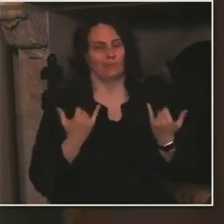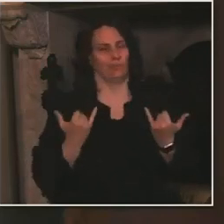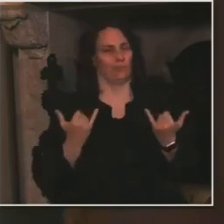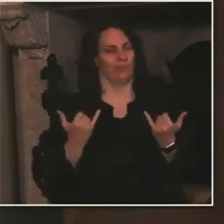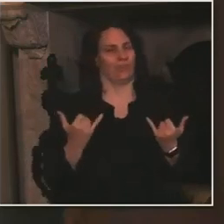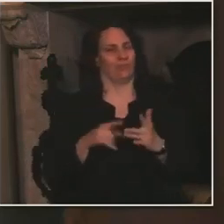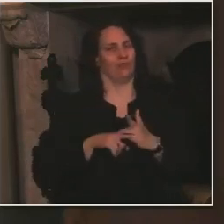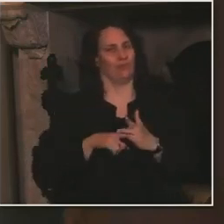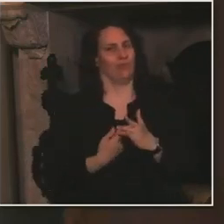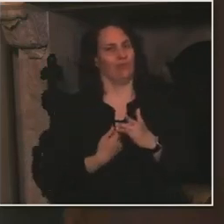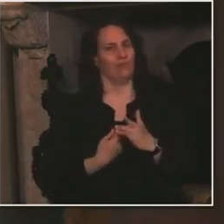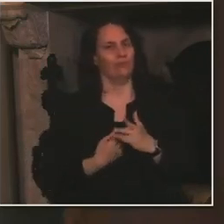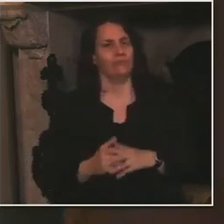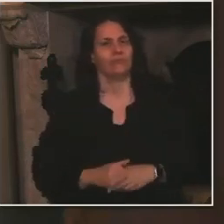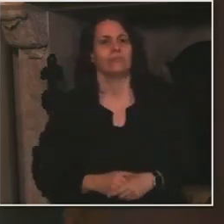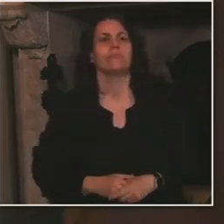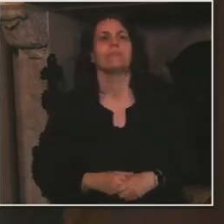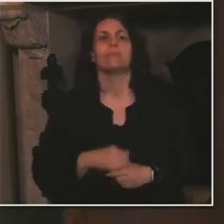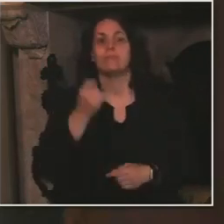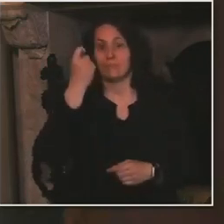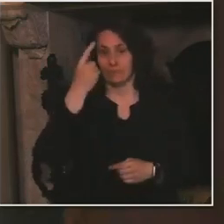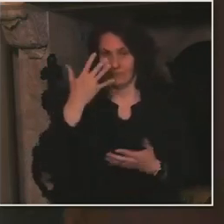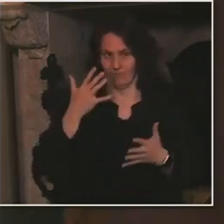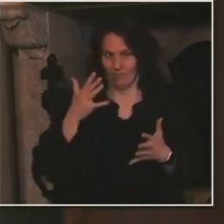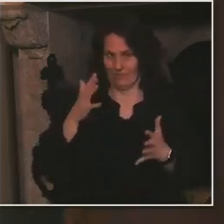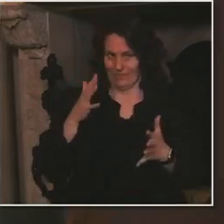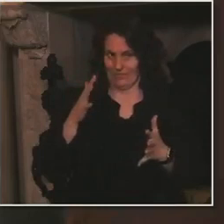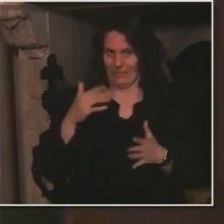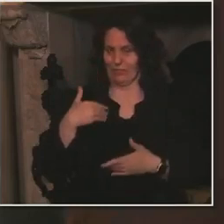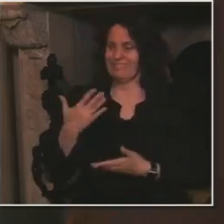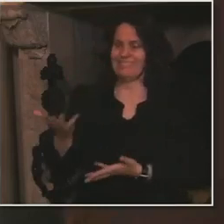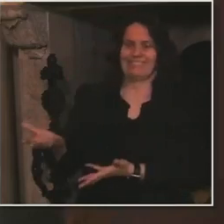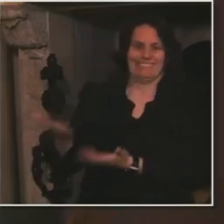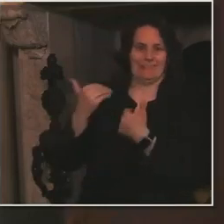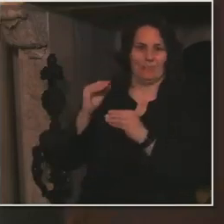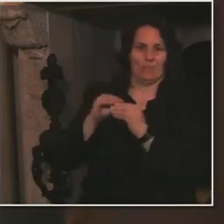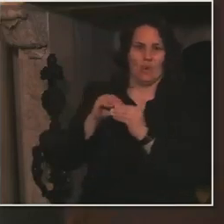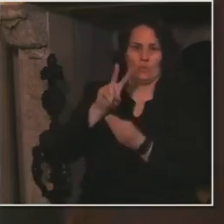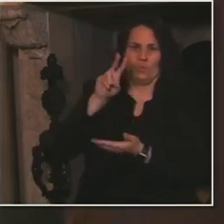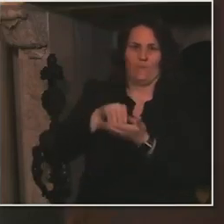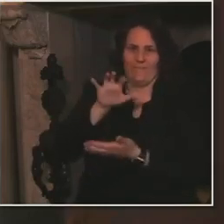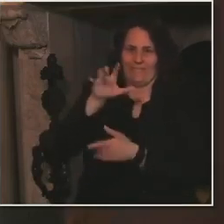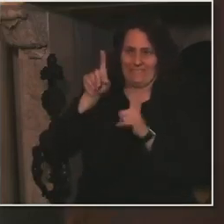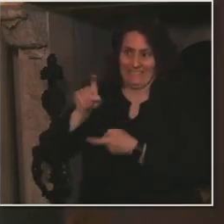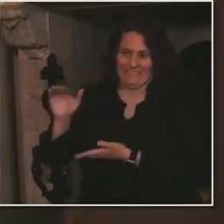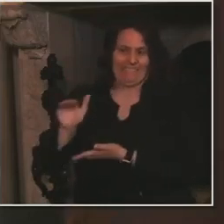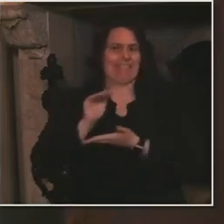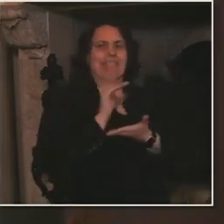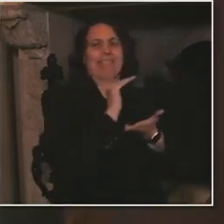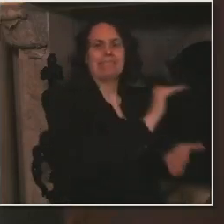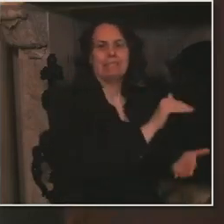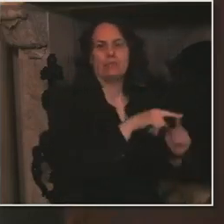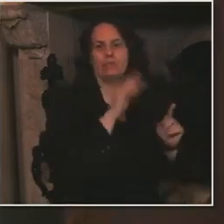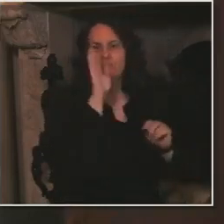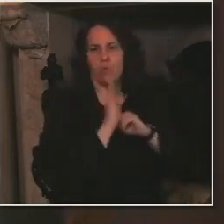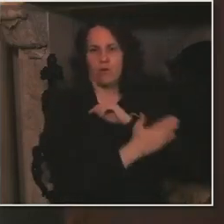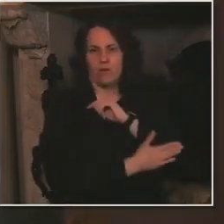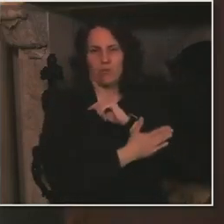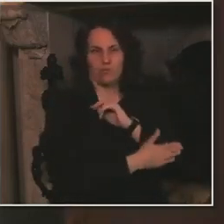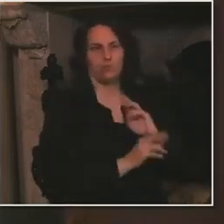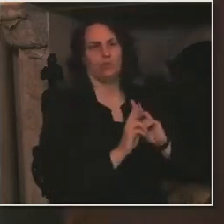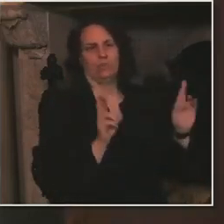2,500 tests into the county to get that work started, and National Guard will be standing up a number